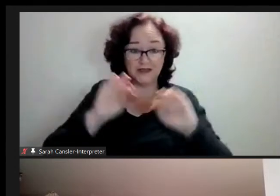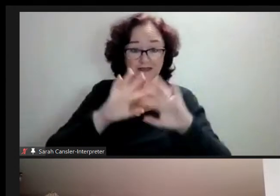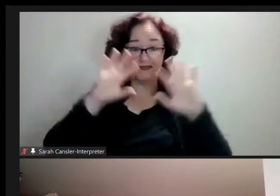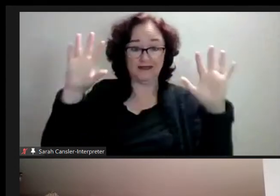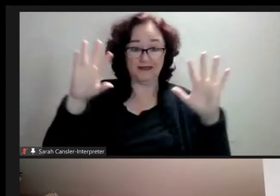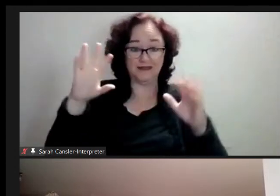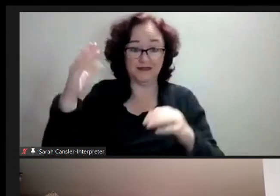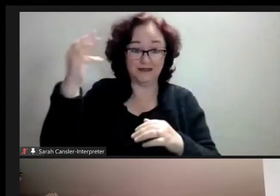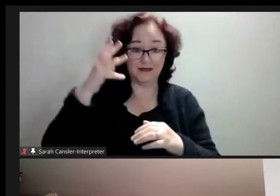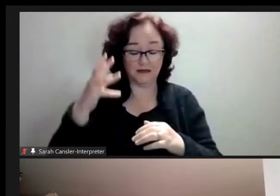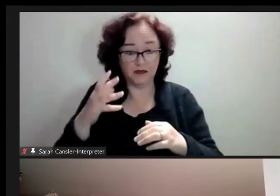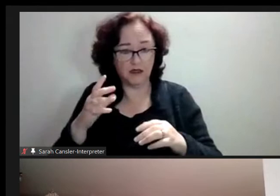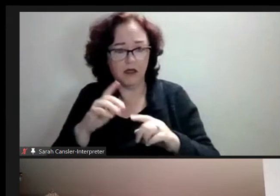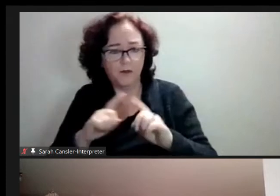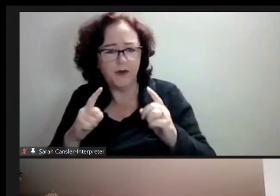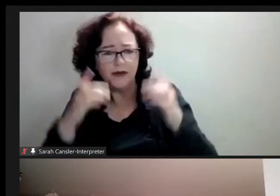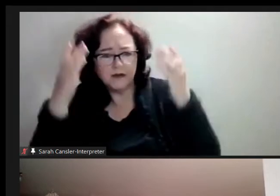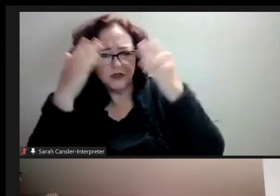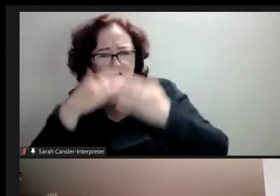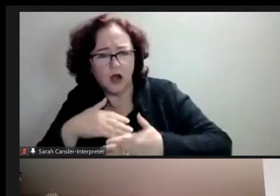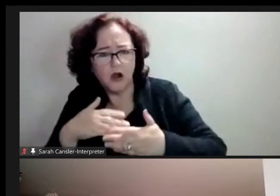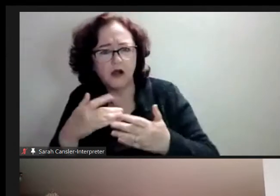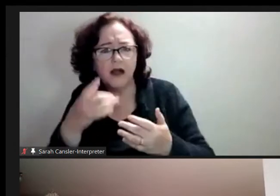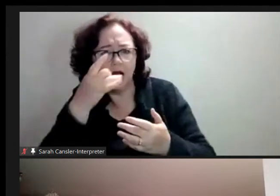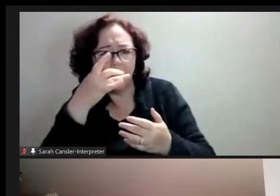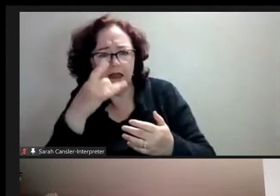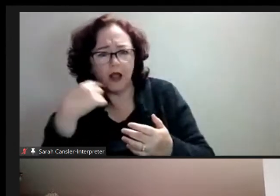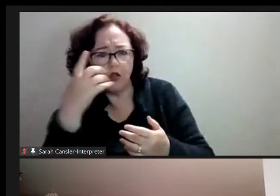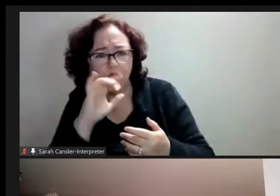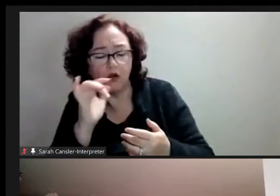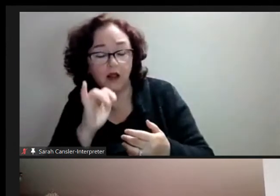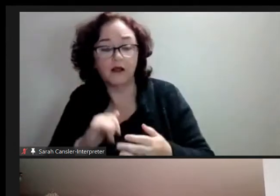There's lighting along the bus